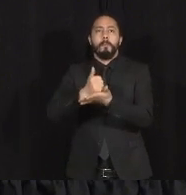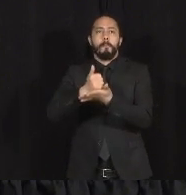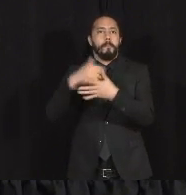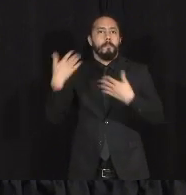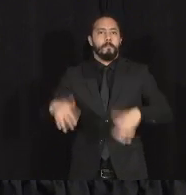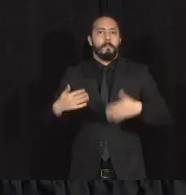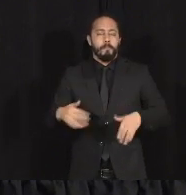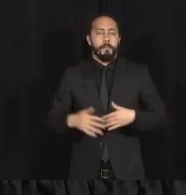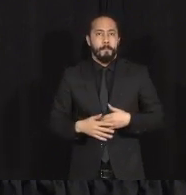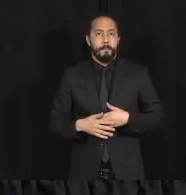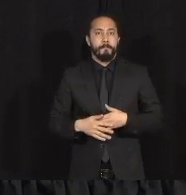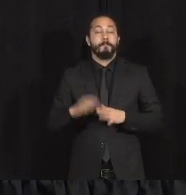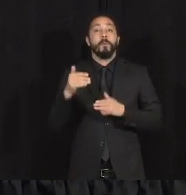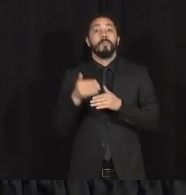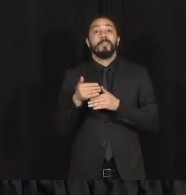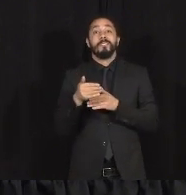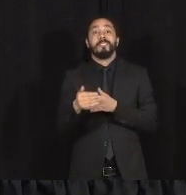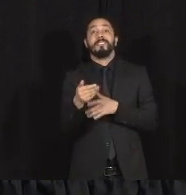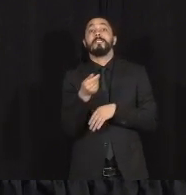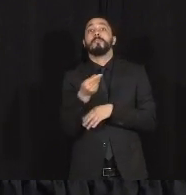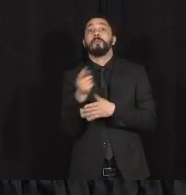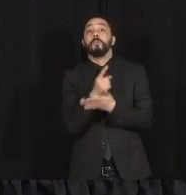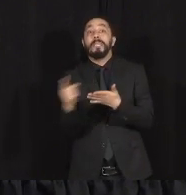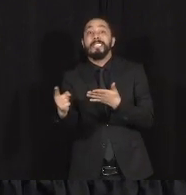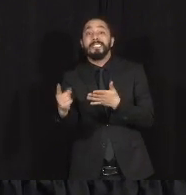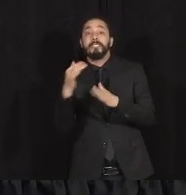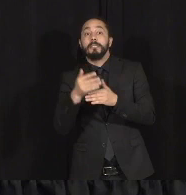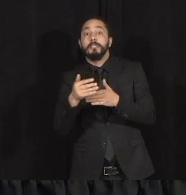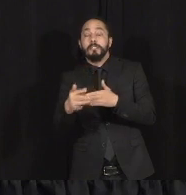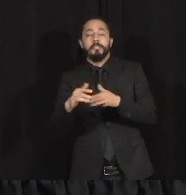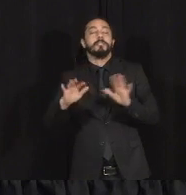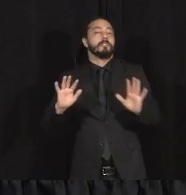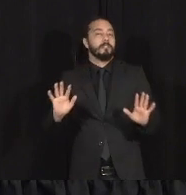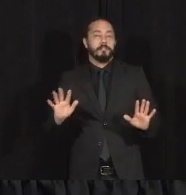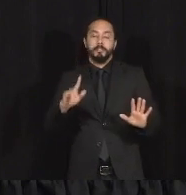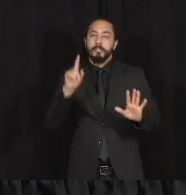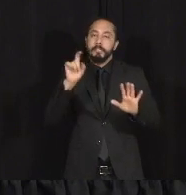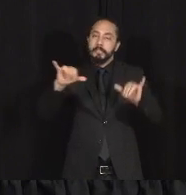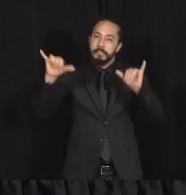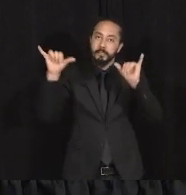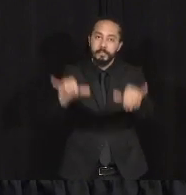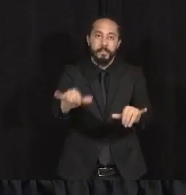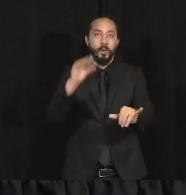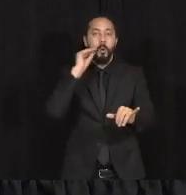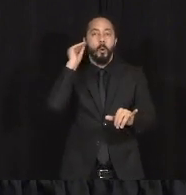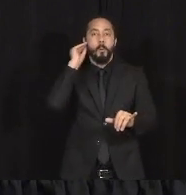home, stop the spread, and stay safe.